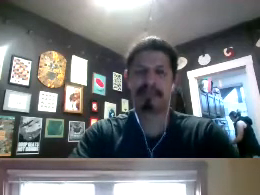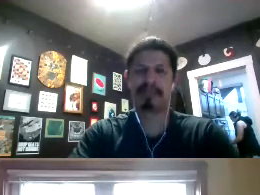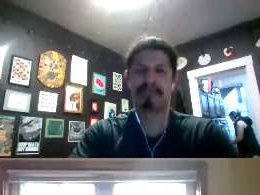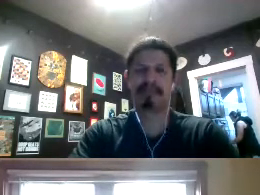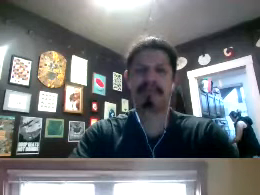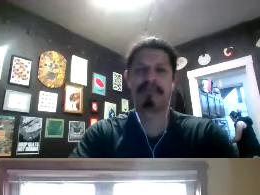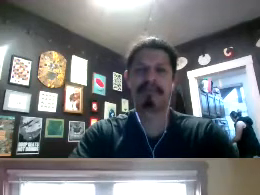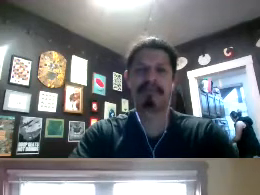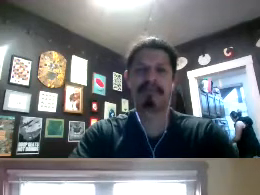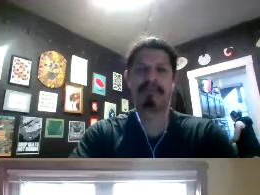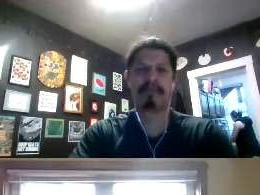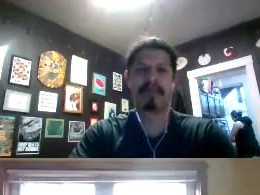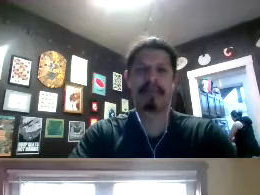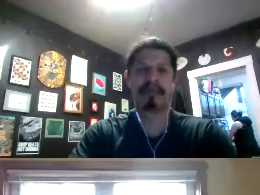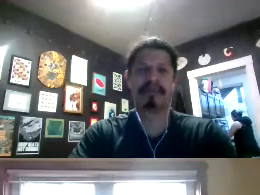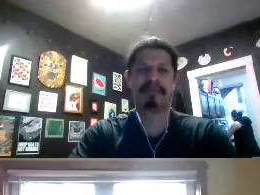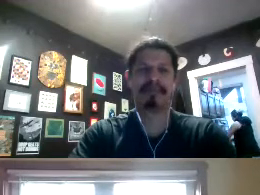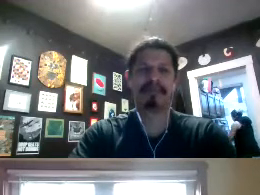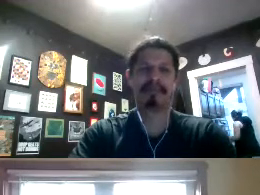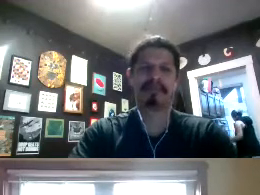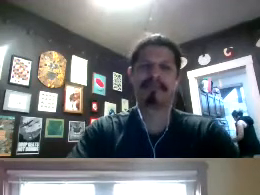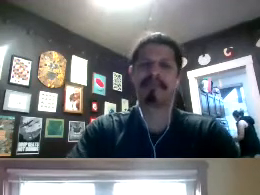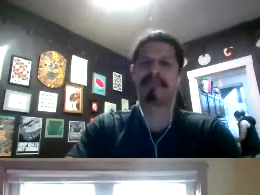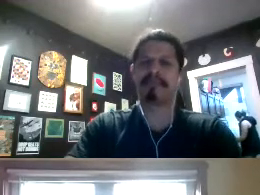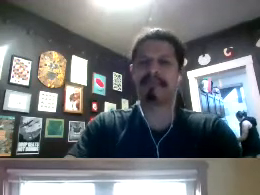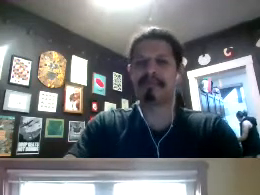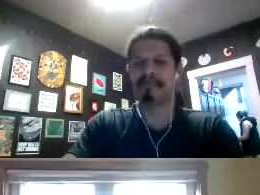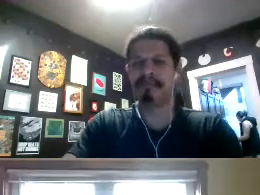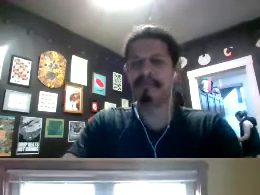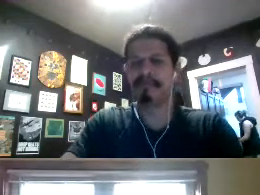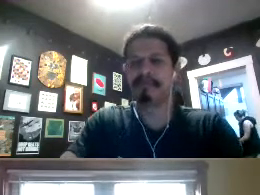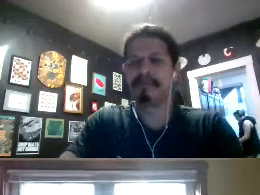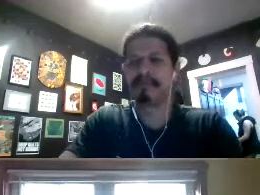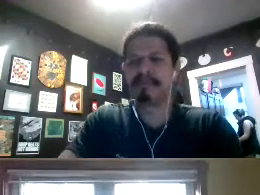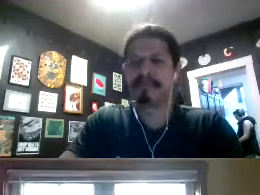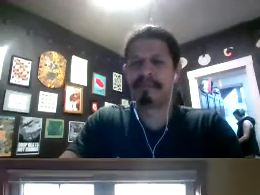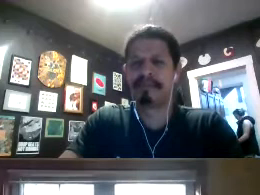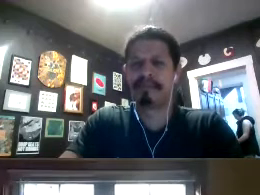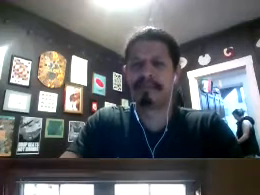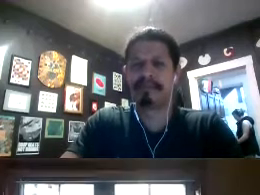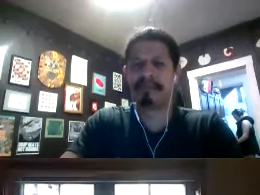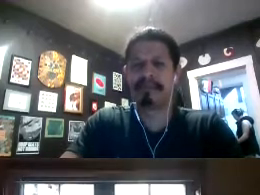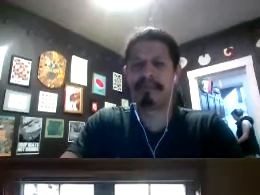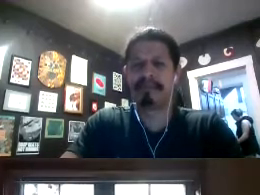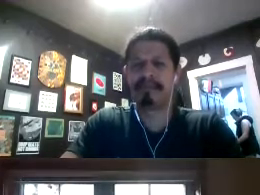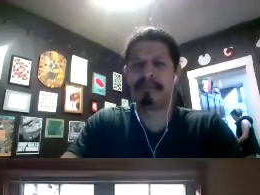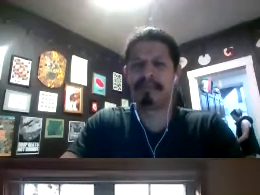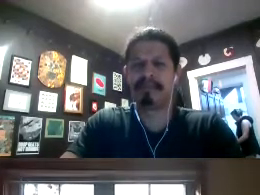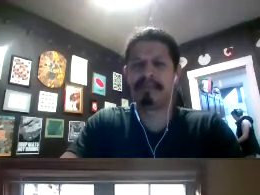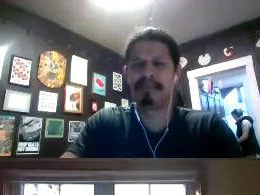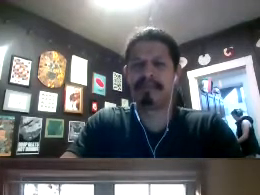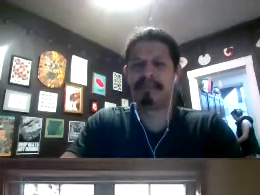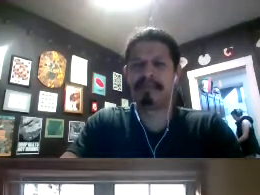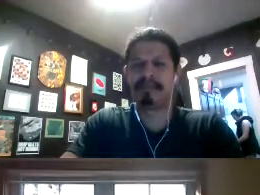Just want to sort of leave this here so that we can have now a discussion about these alternatives, thoughts